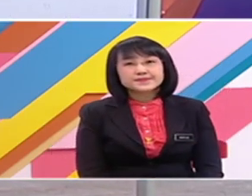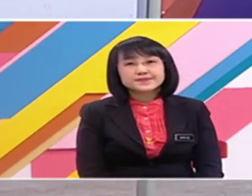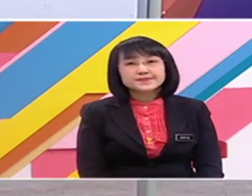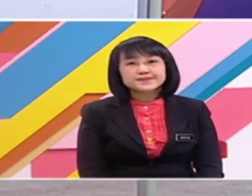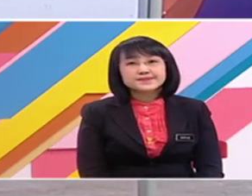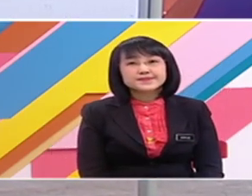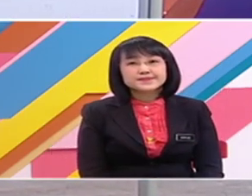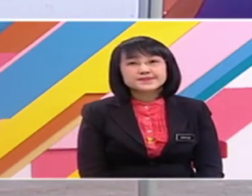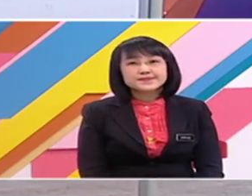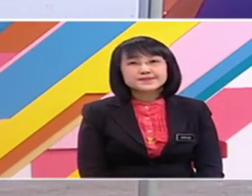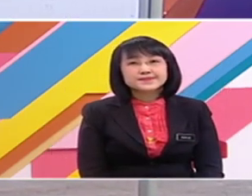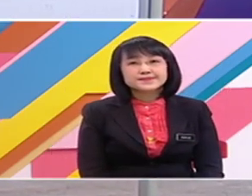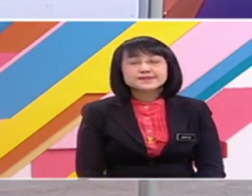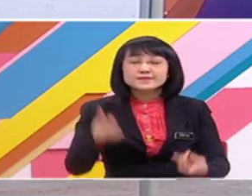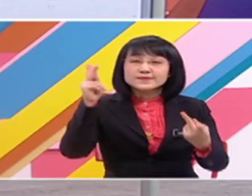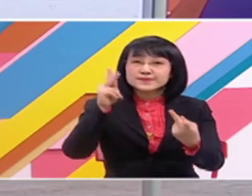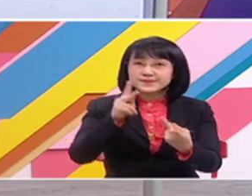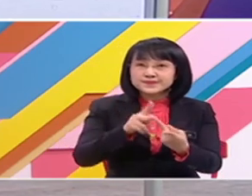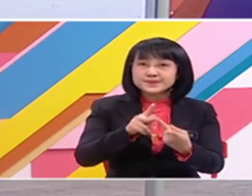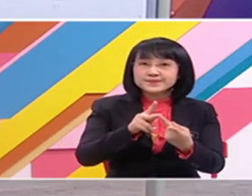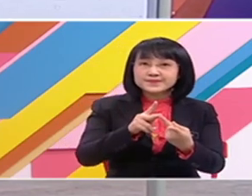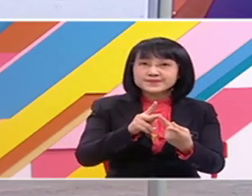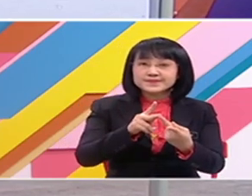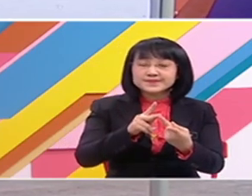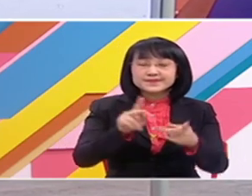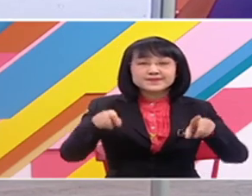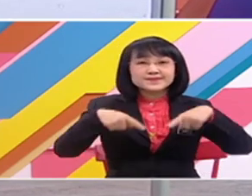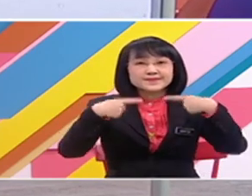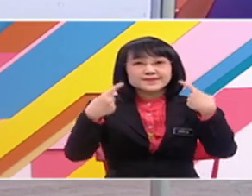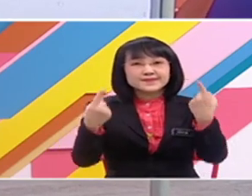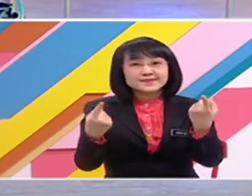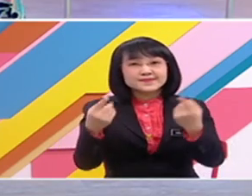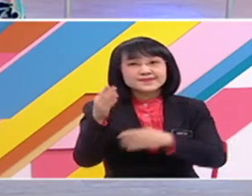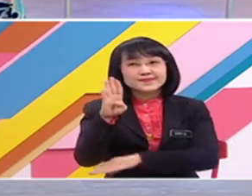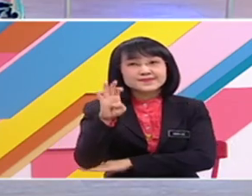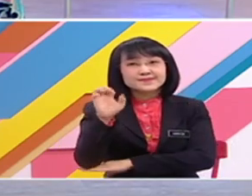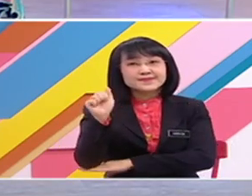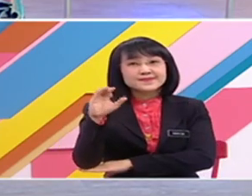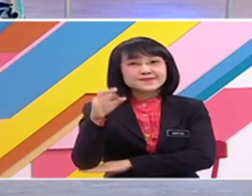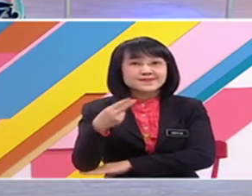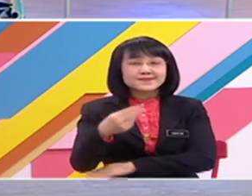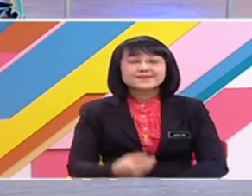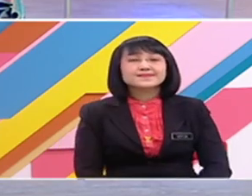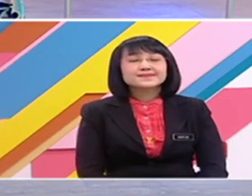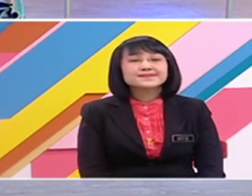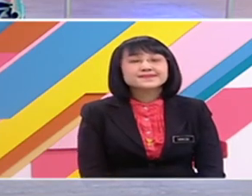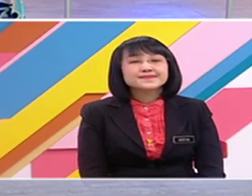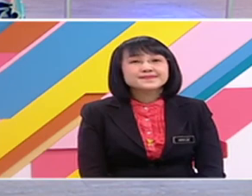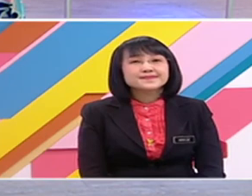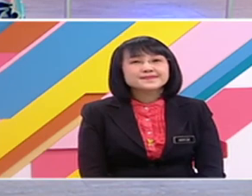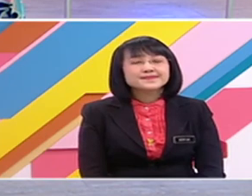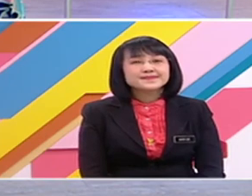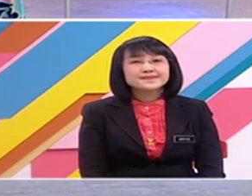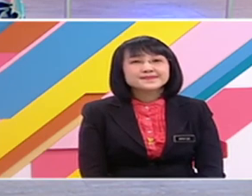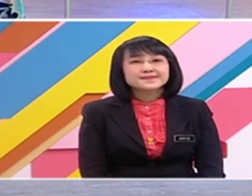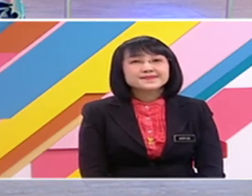it's suitable to wear when we are going to beach. I see. What about one more, teacher? Sometimes I usually